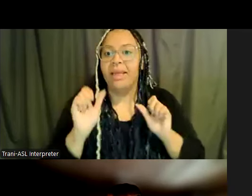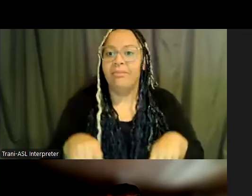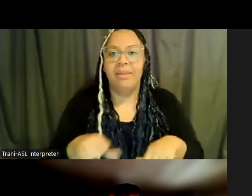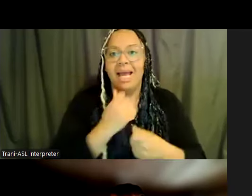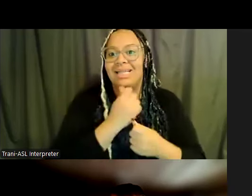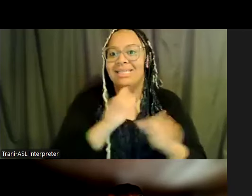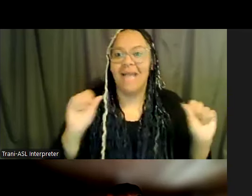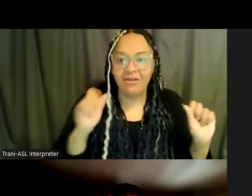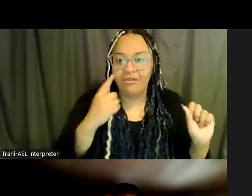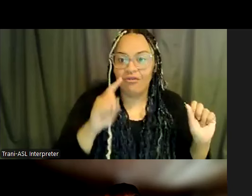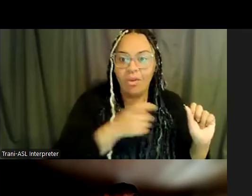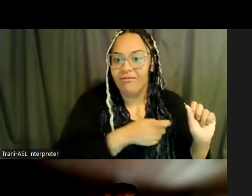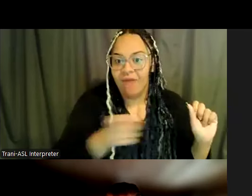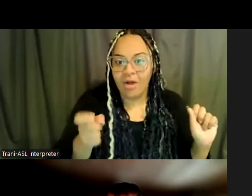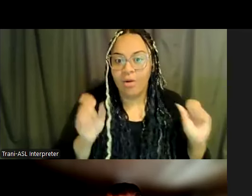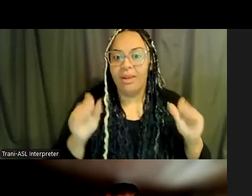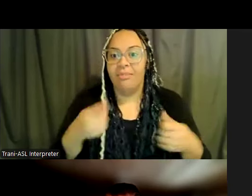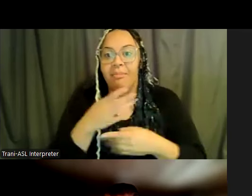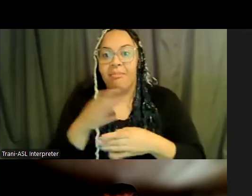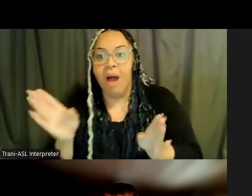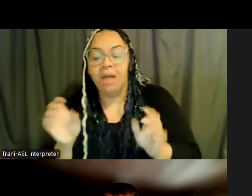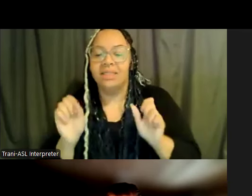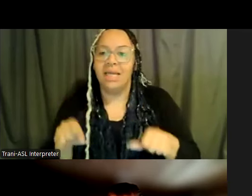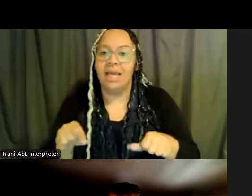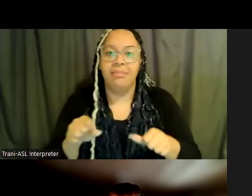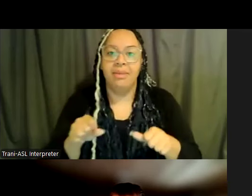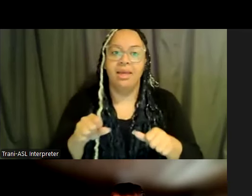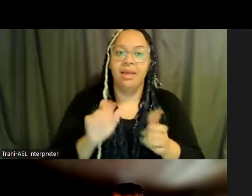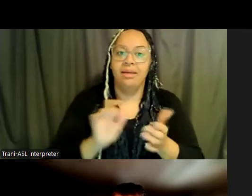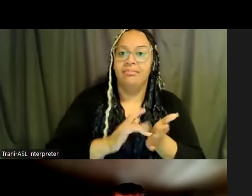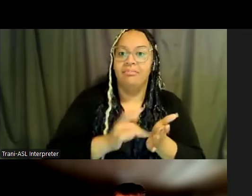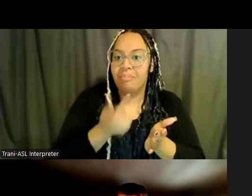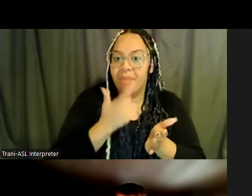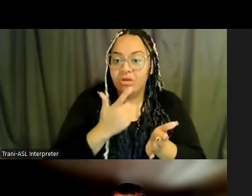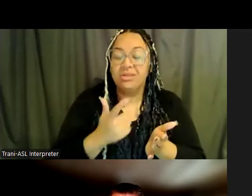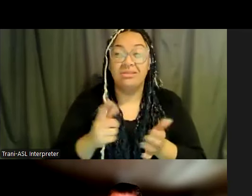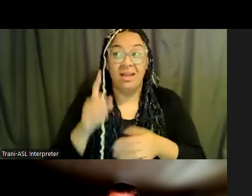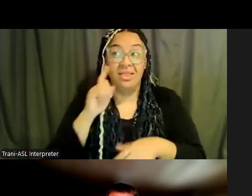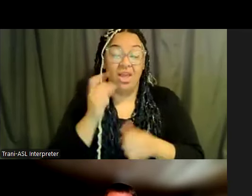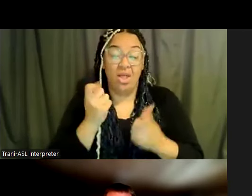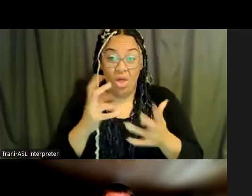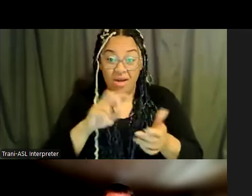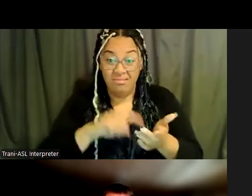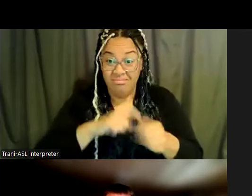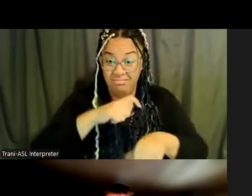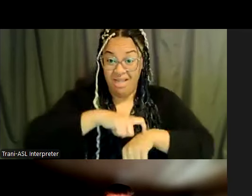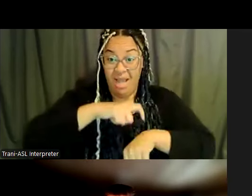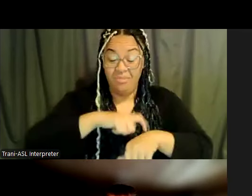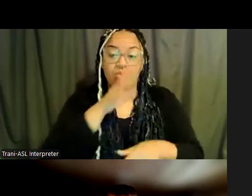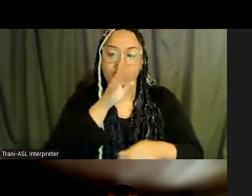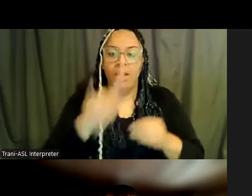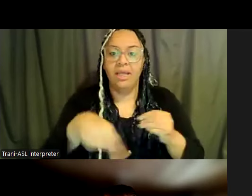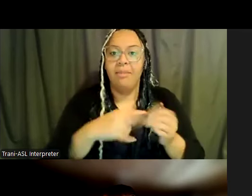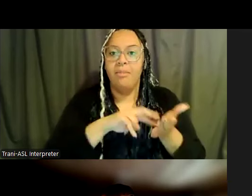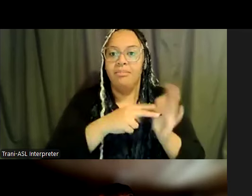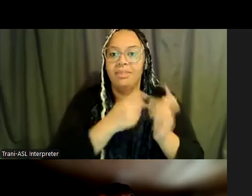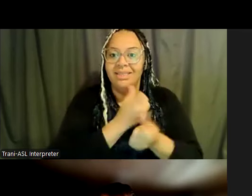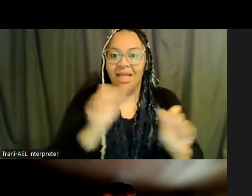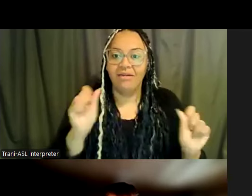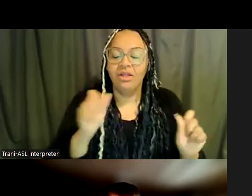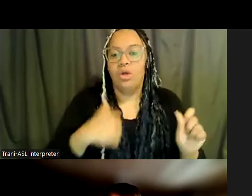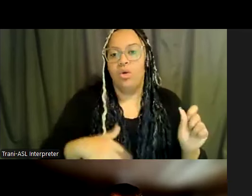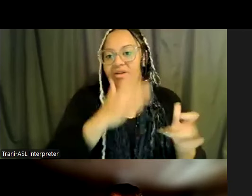know, putting pills. I think a lot of times when we're talking to folks about mean safety, we forget that safes and gun locks,